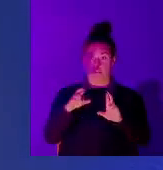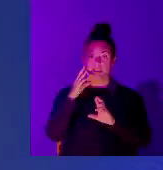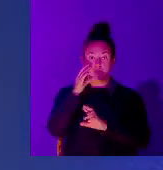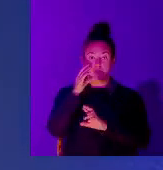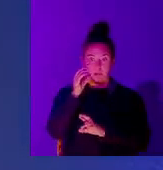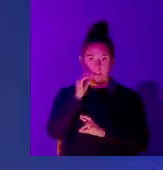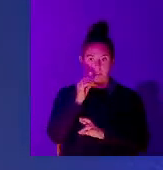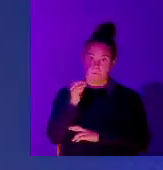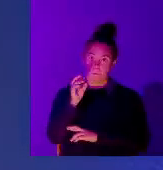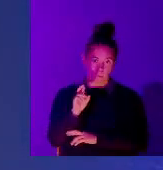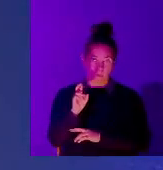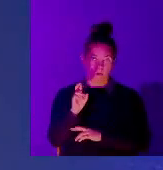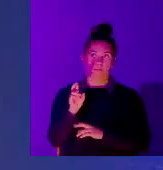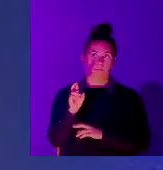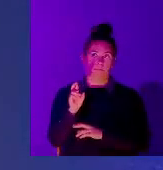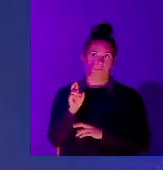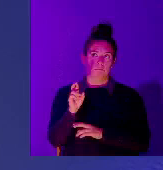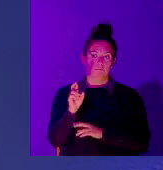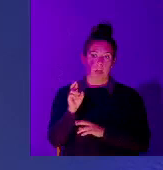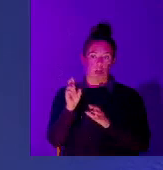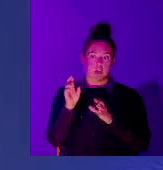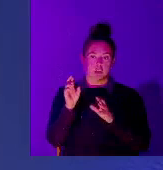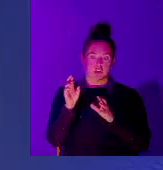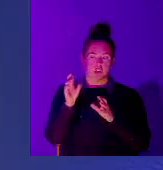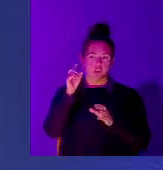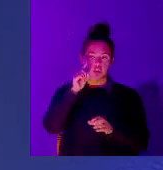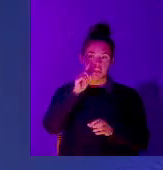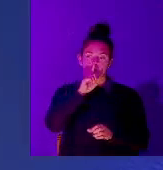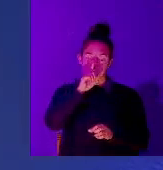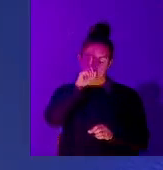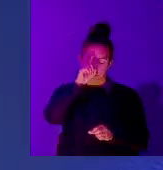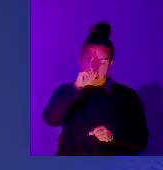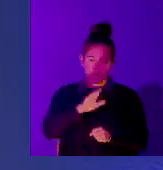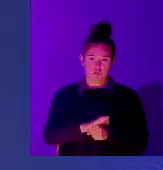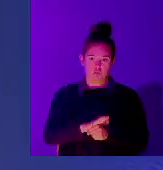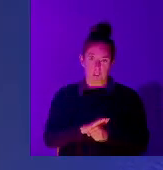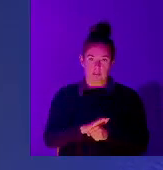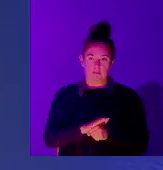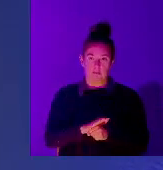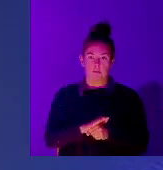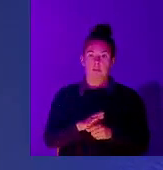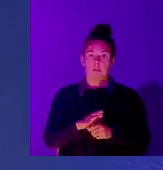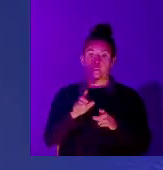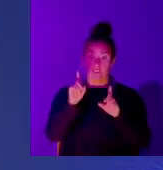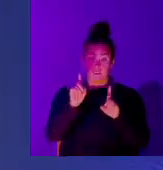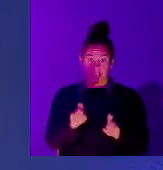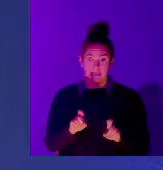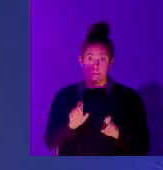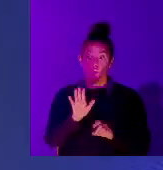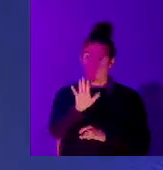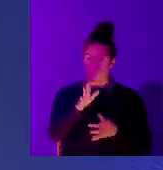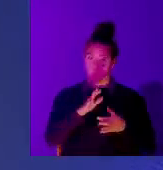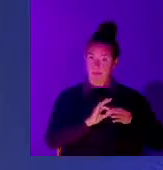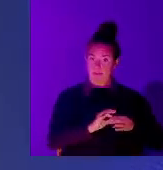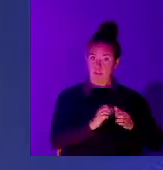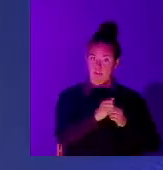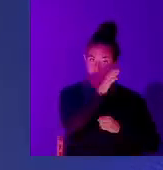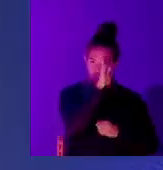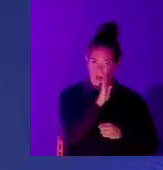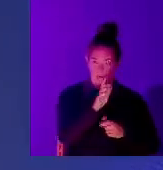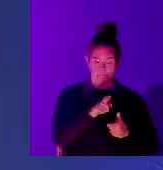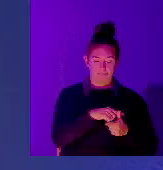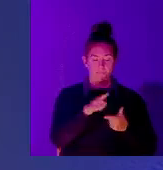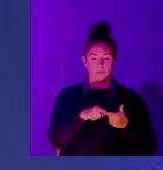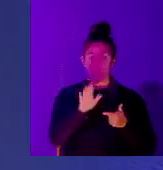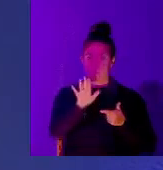evaluate how it affects your relationship with God, your perception of Him, and your attitude toward